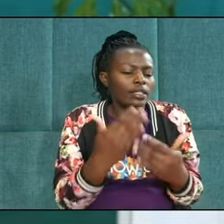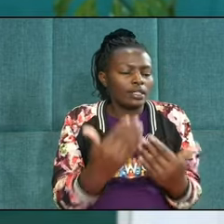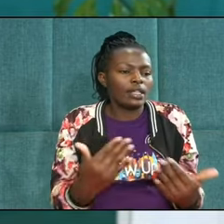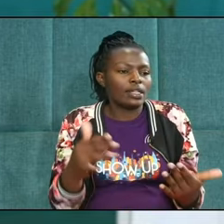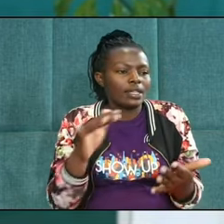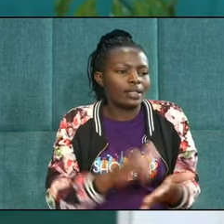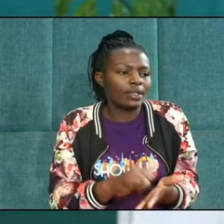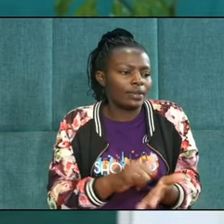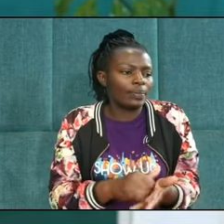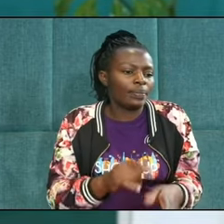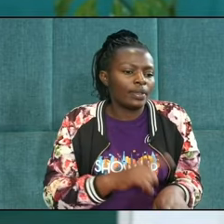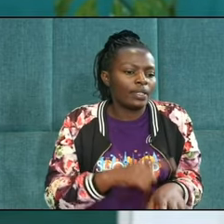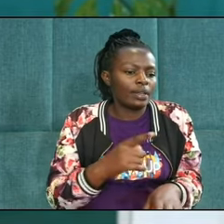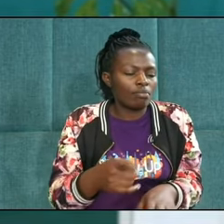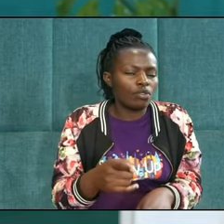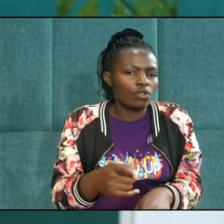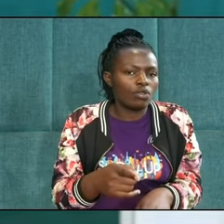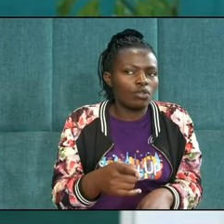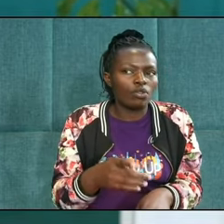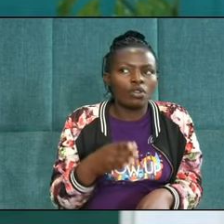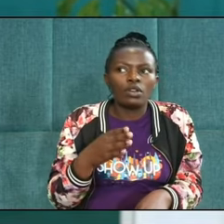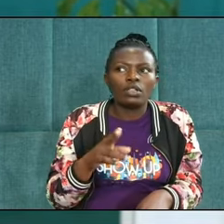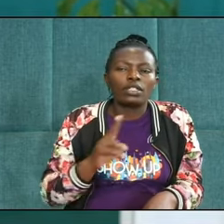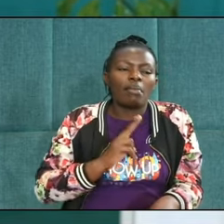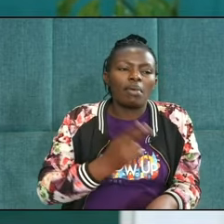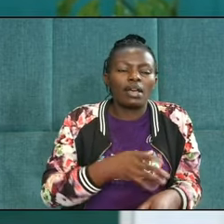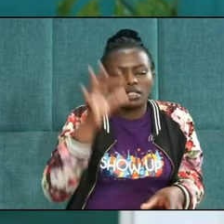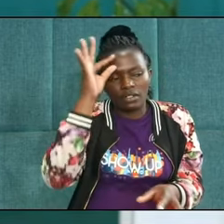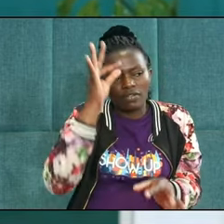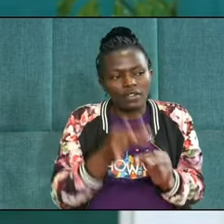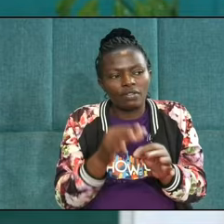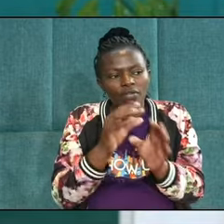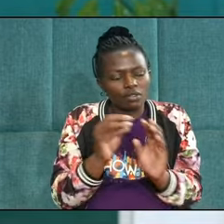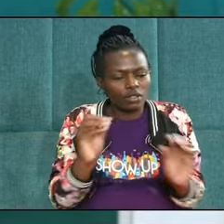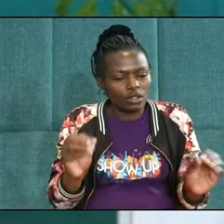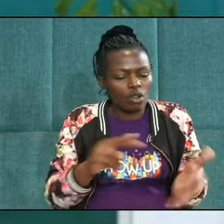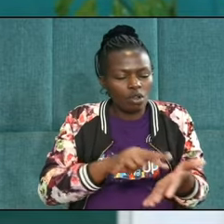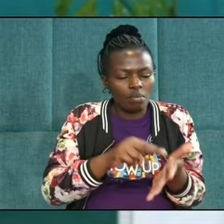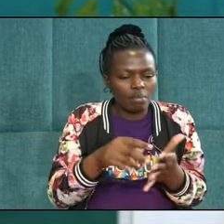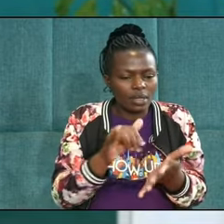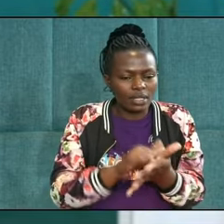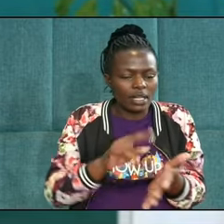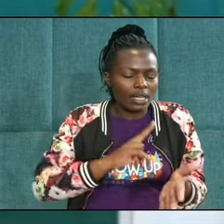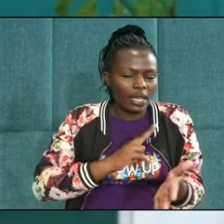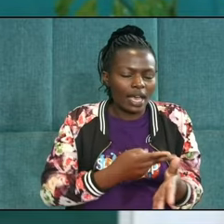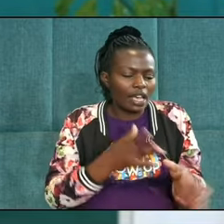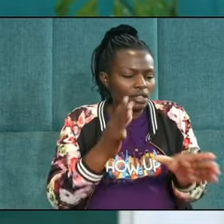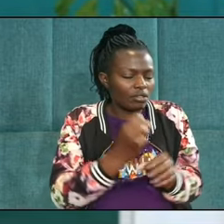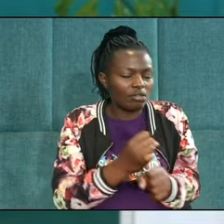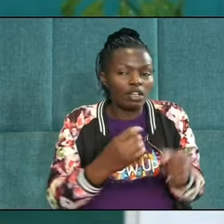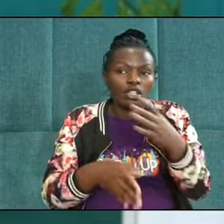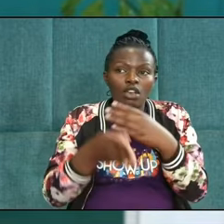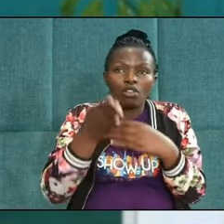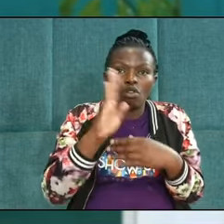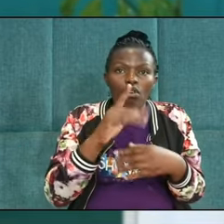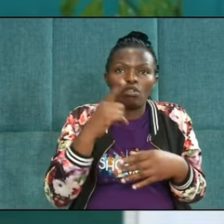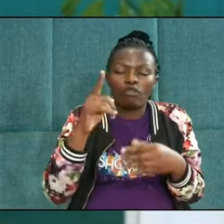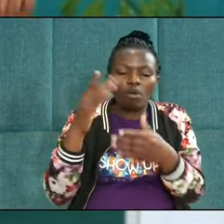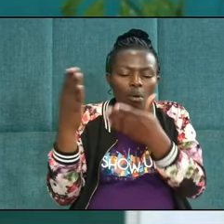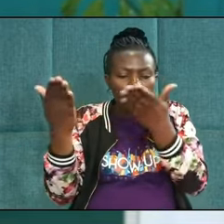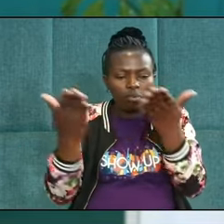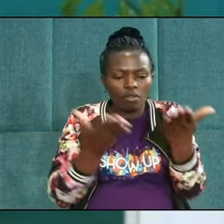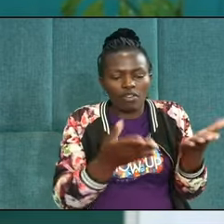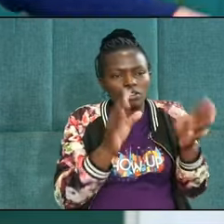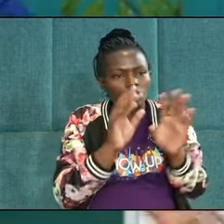that when we are not faithful, it means that we don't trust God for provision.